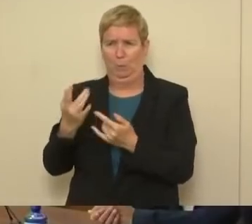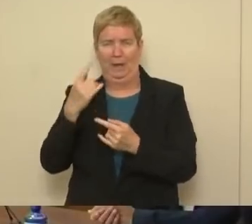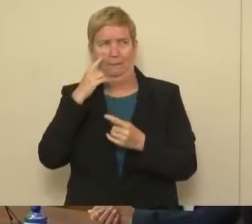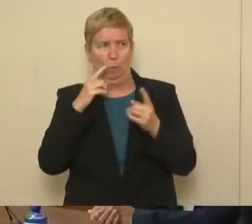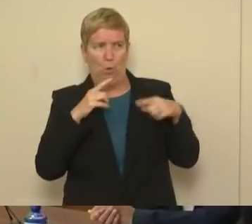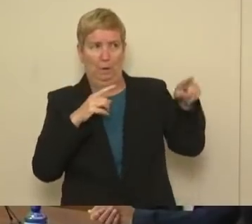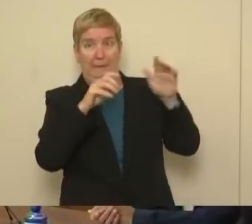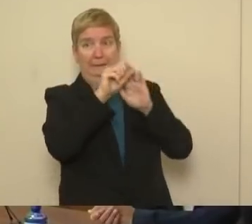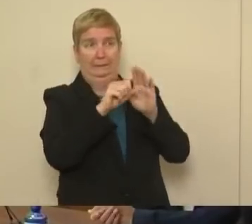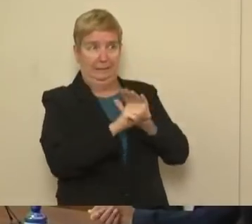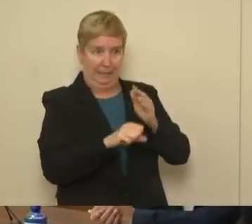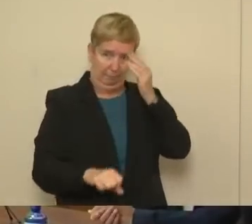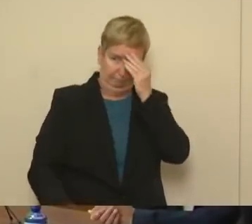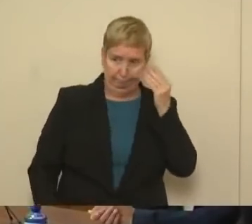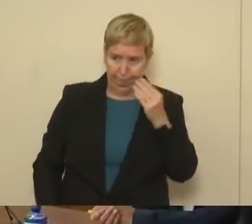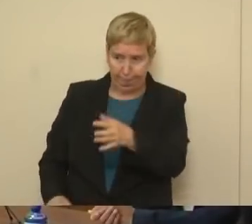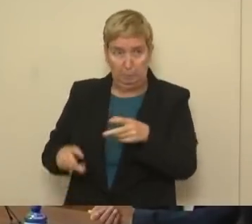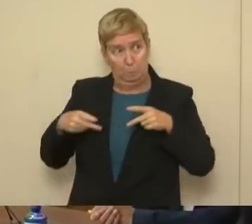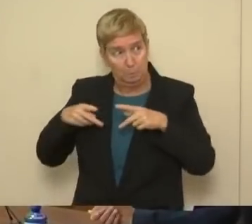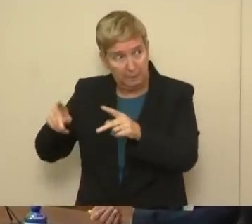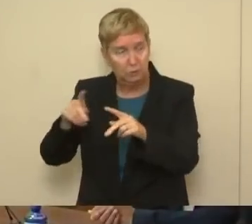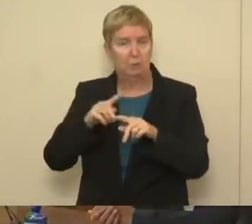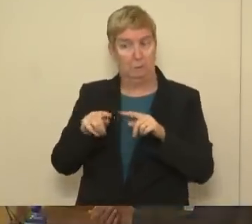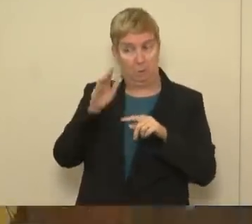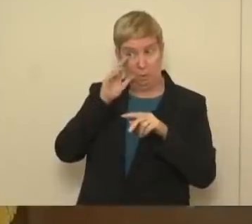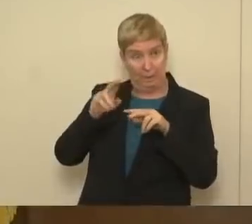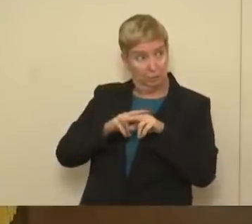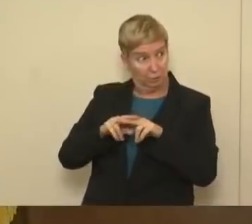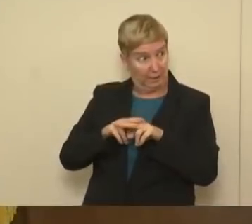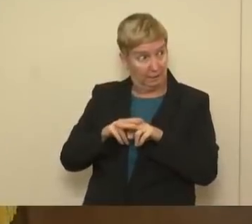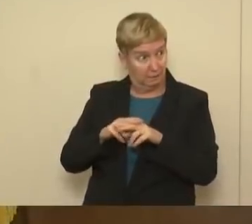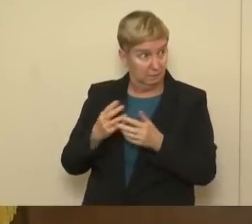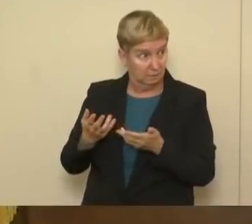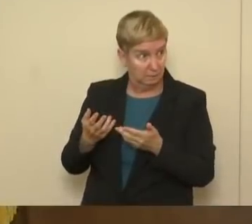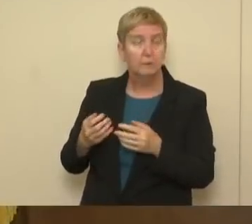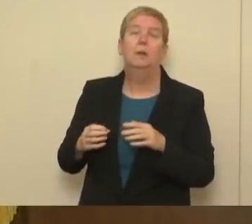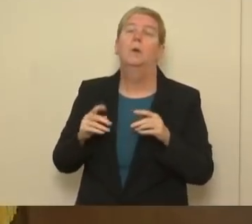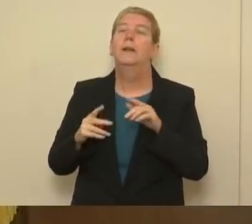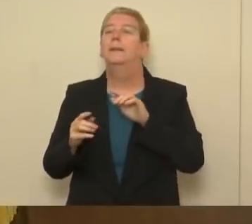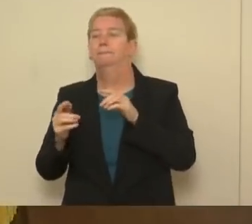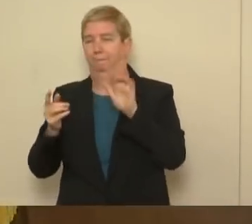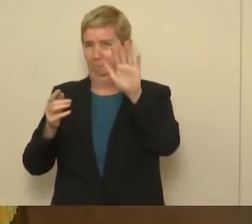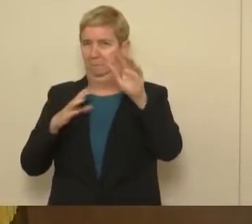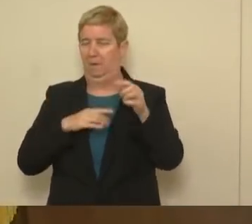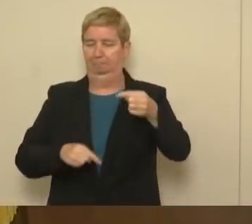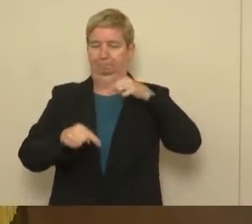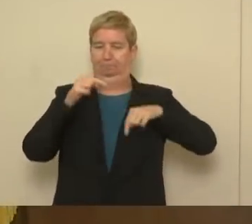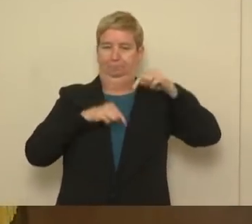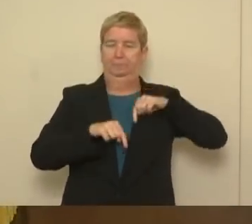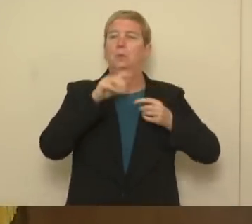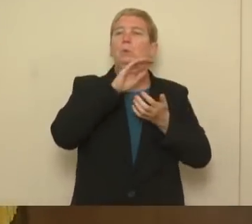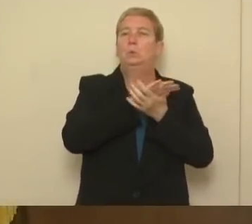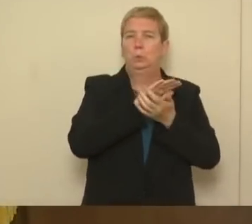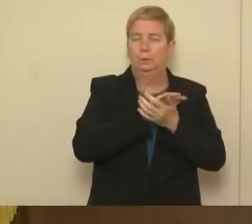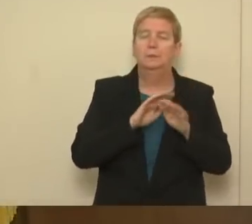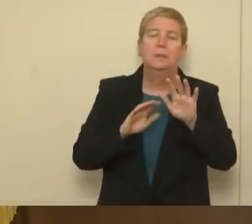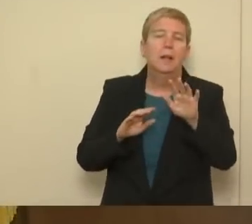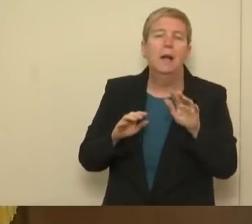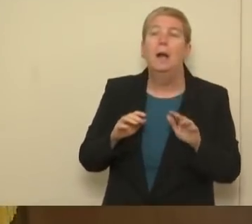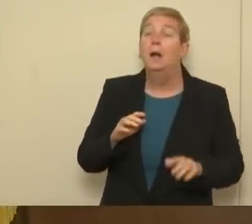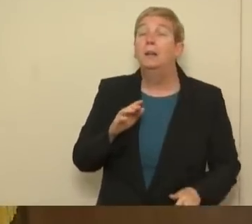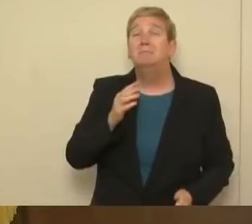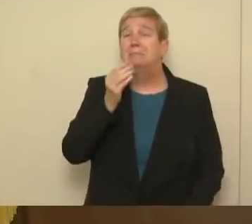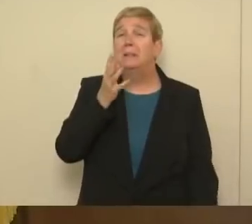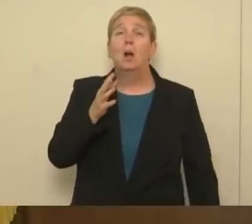you sort of clarify what may be next for them? Thank you. Sure, let's do the first one. This is really hard, and I don't want to minimize